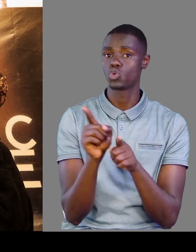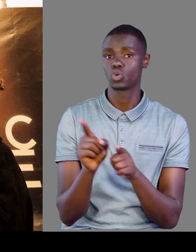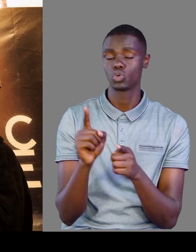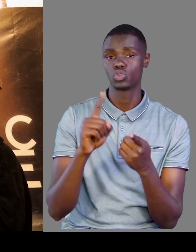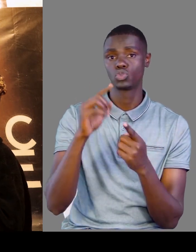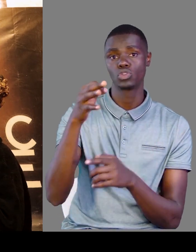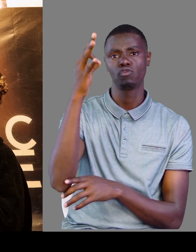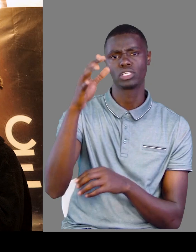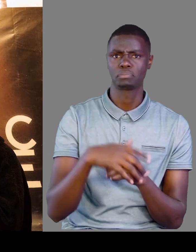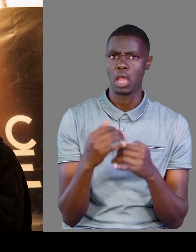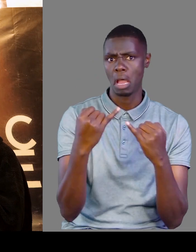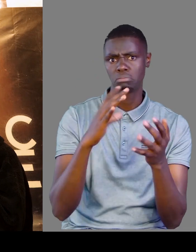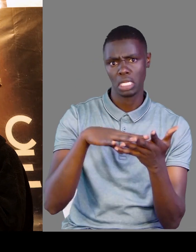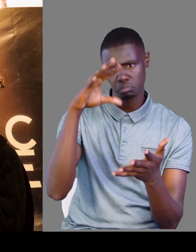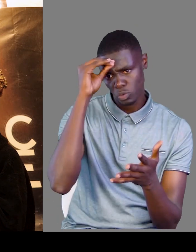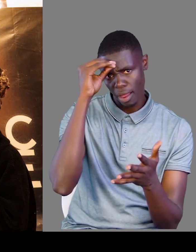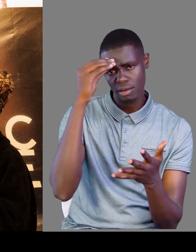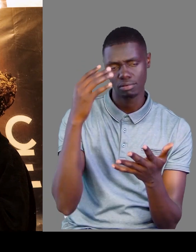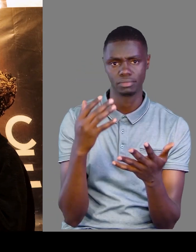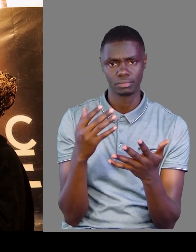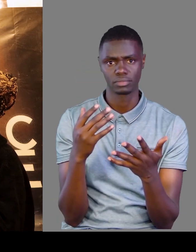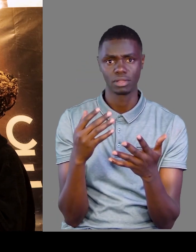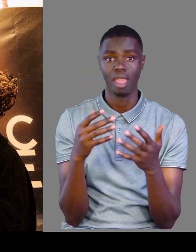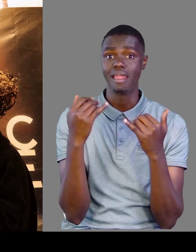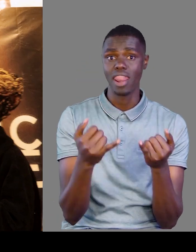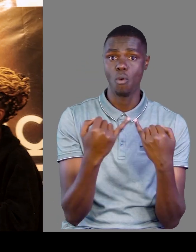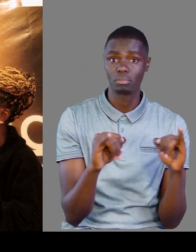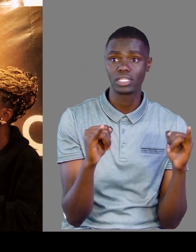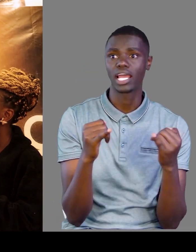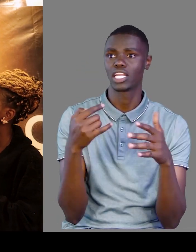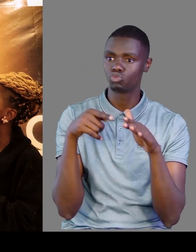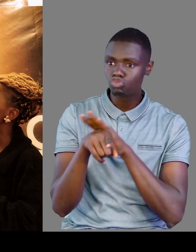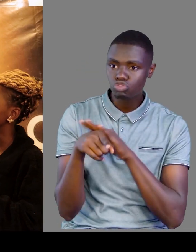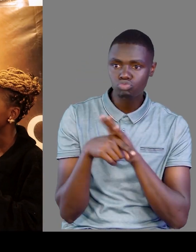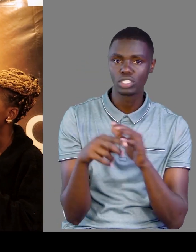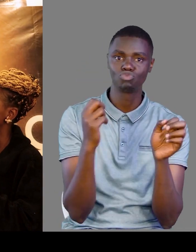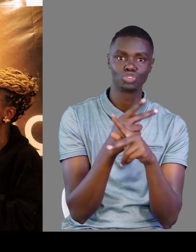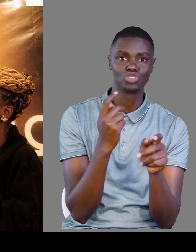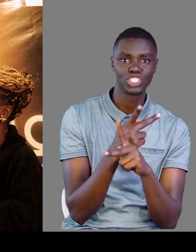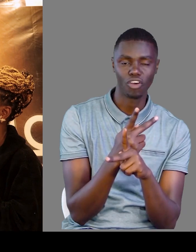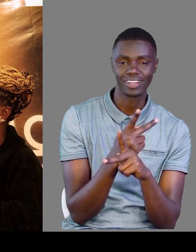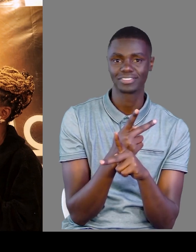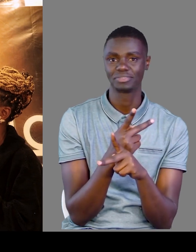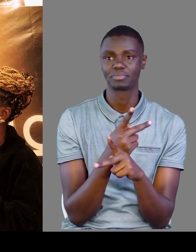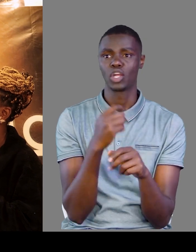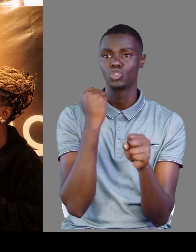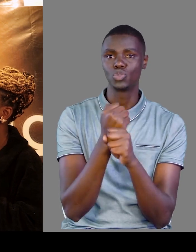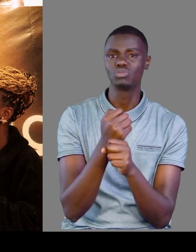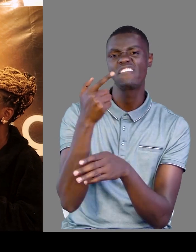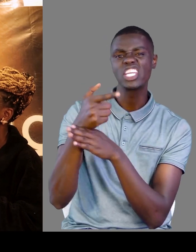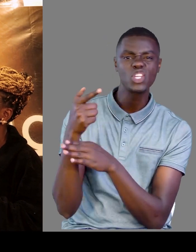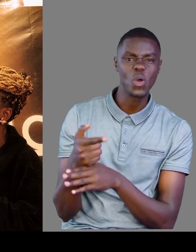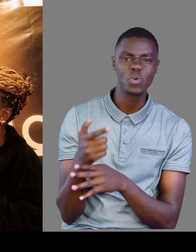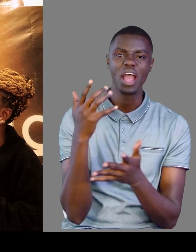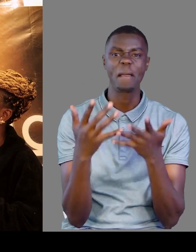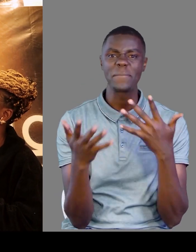Well, I'm trying to learn. I'm actually now trying to get into TikTok. Oh. I'll do some videos,